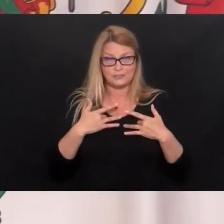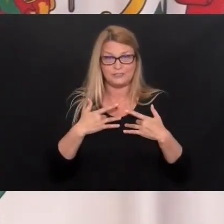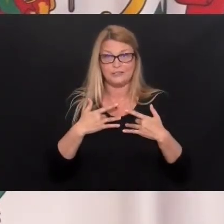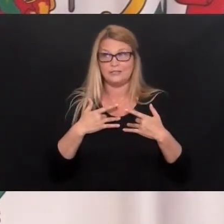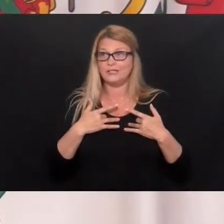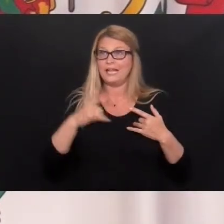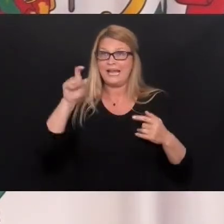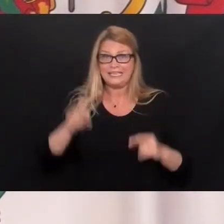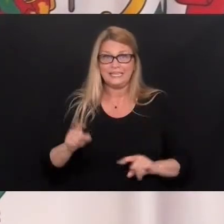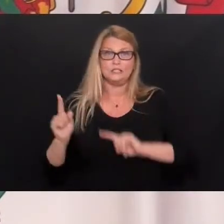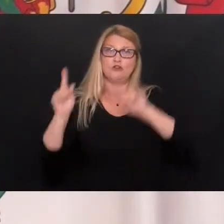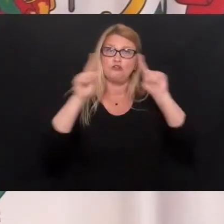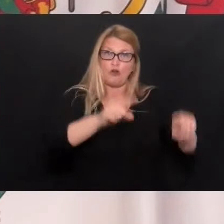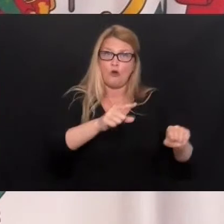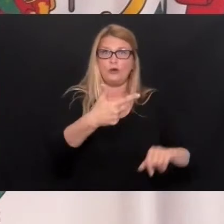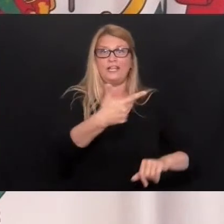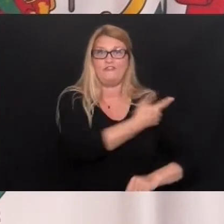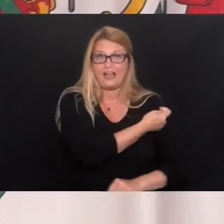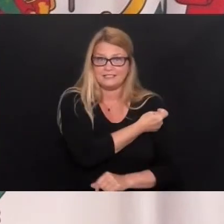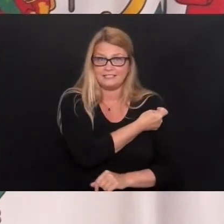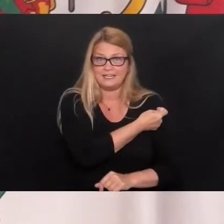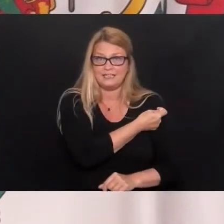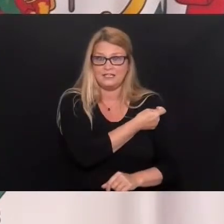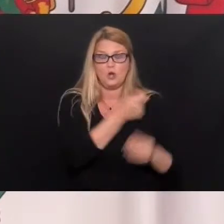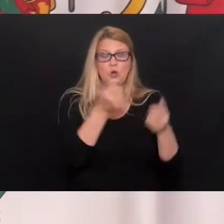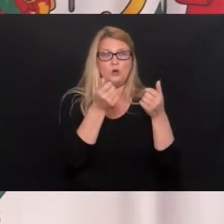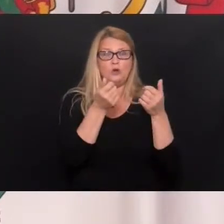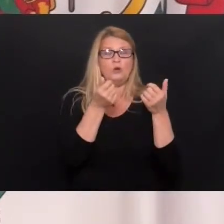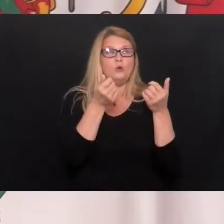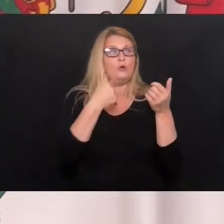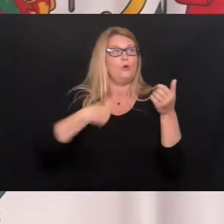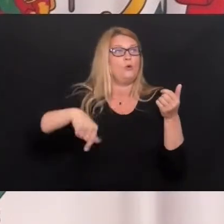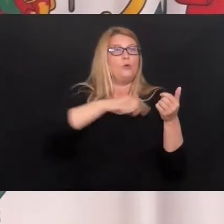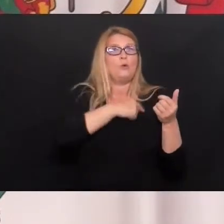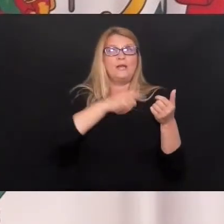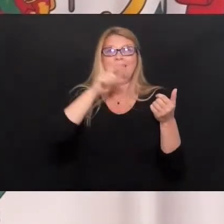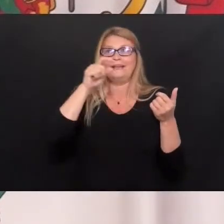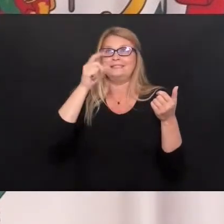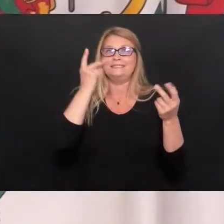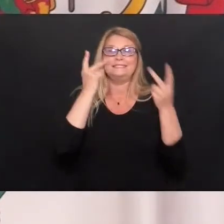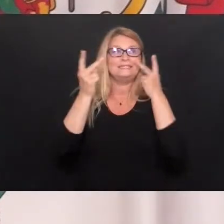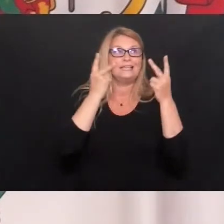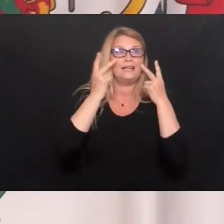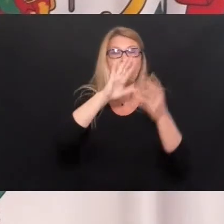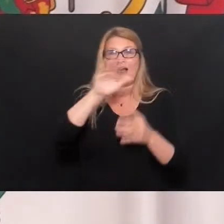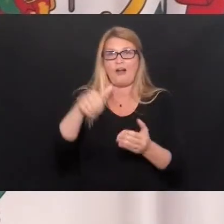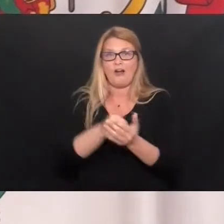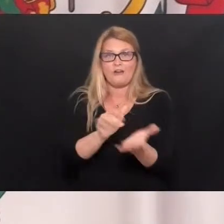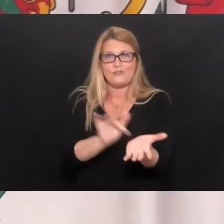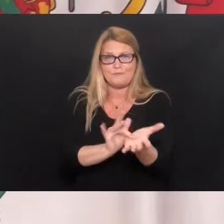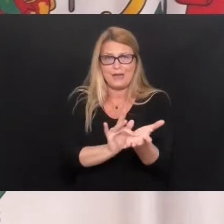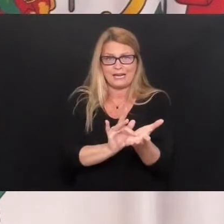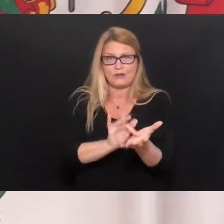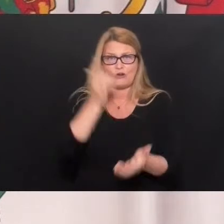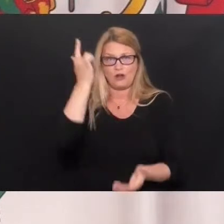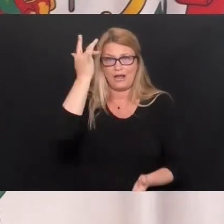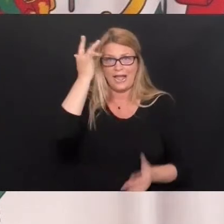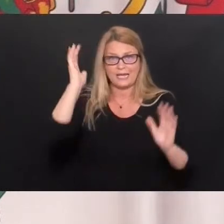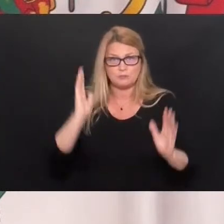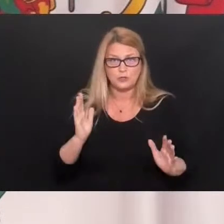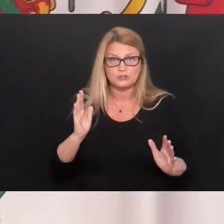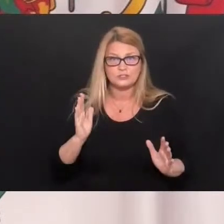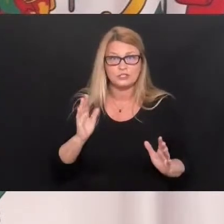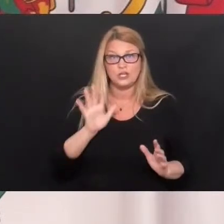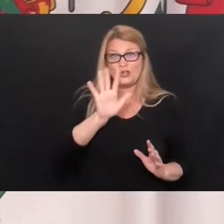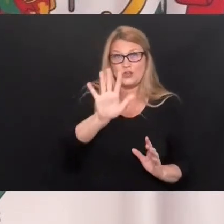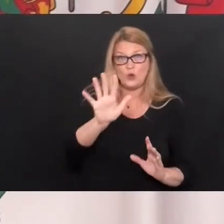get vaccinated. Without any question, there's every medical expert in the land can tell you that your